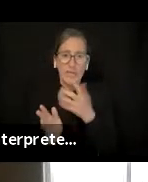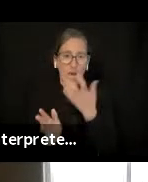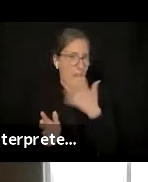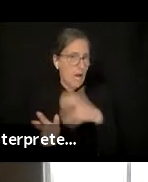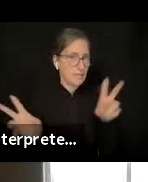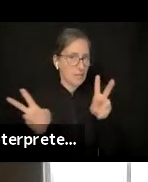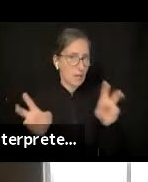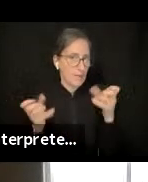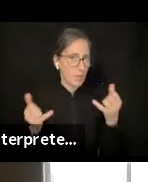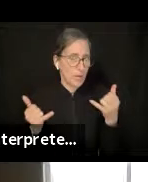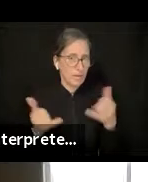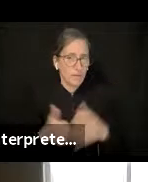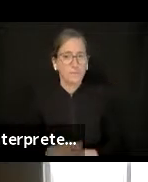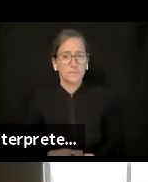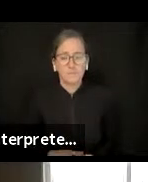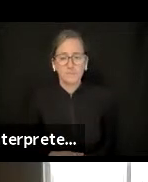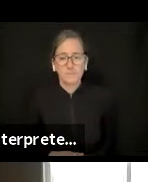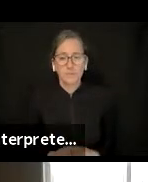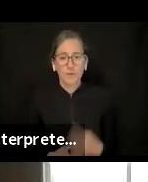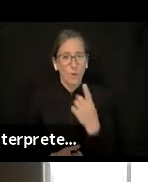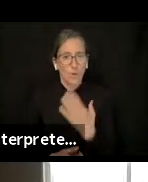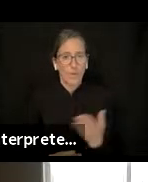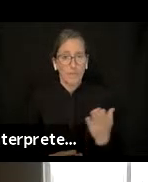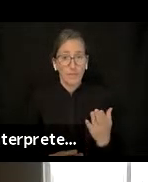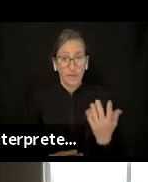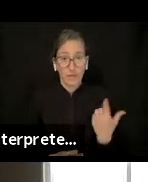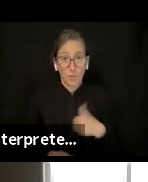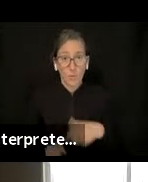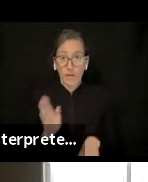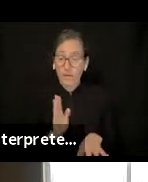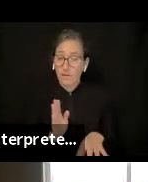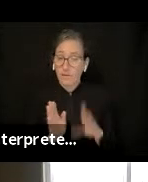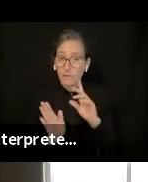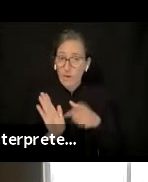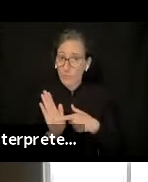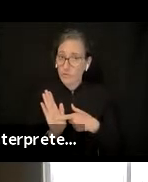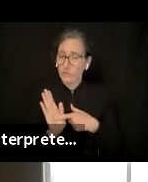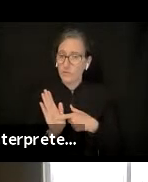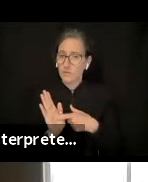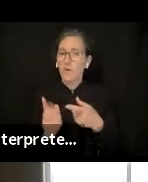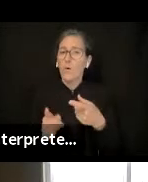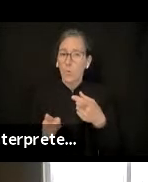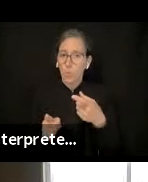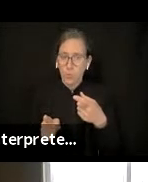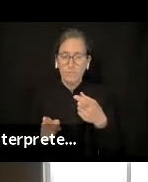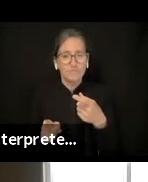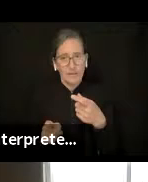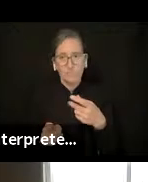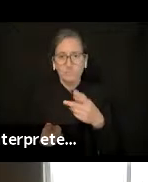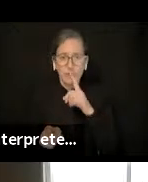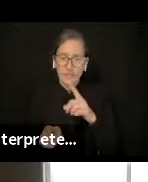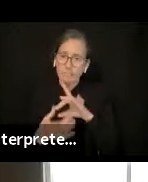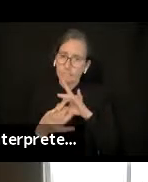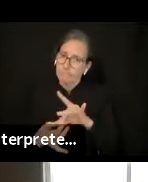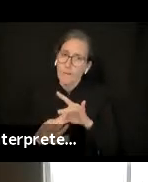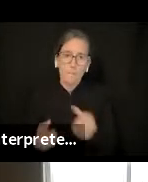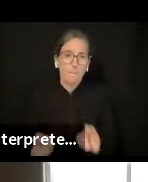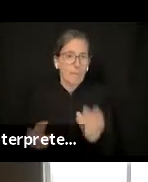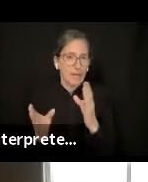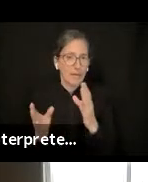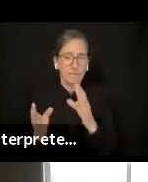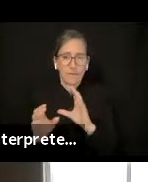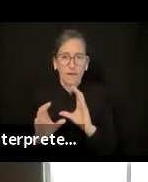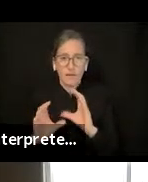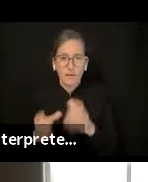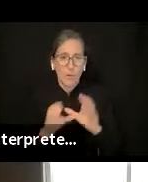moment, one thing we have found with really many councils and committees